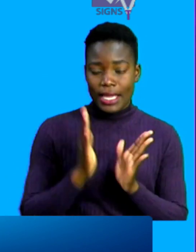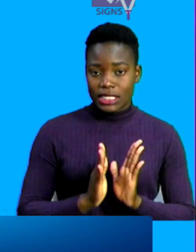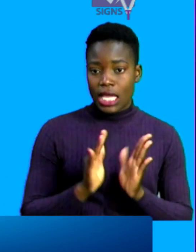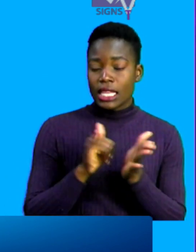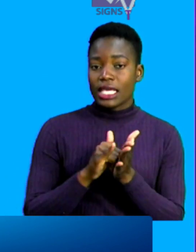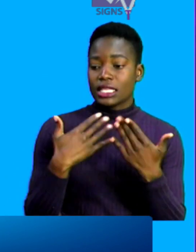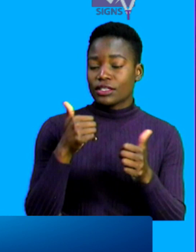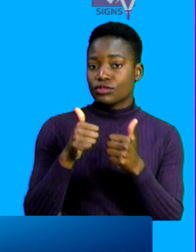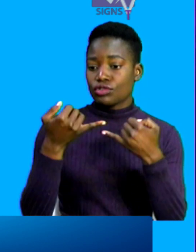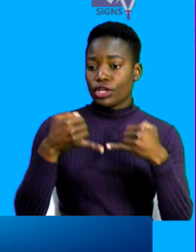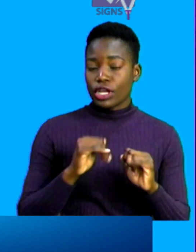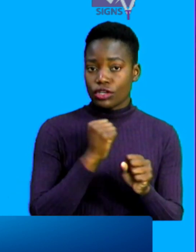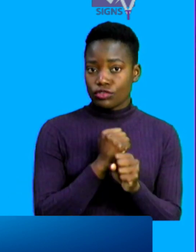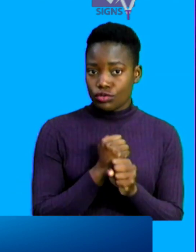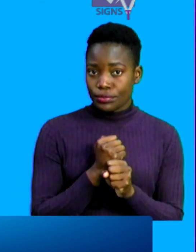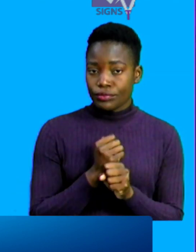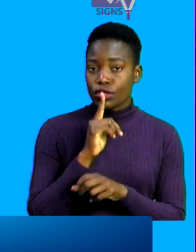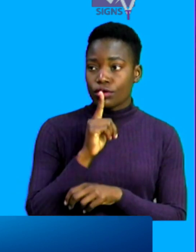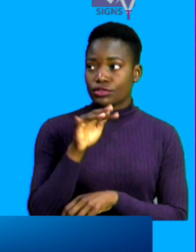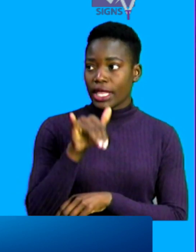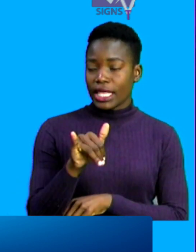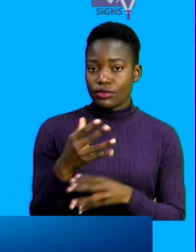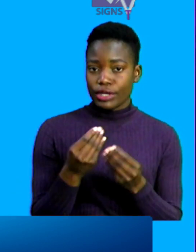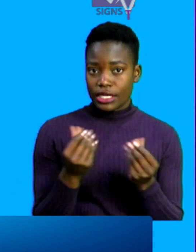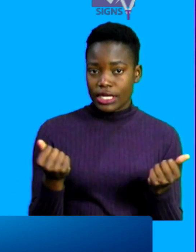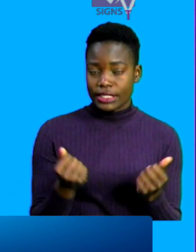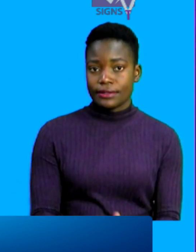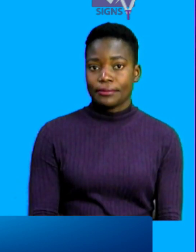we are trying to do to make sure we address.